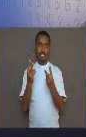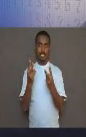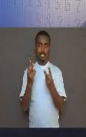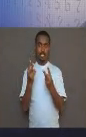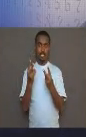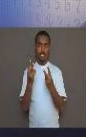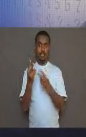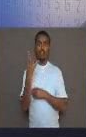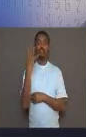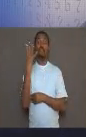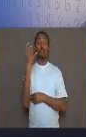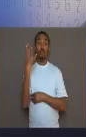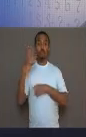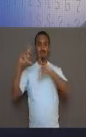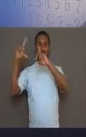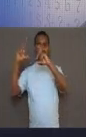4 photographs.